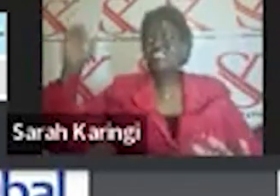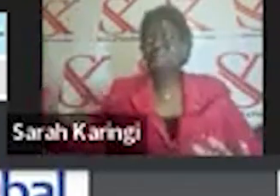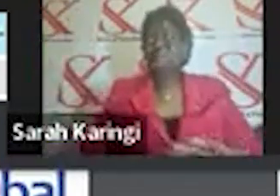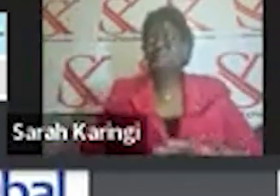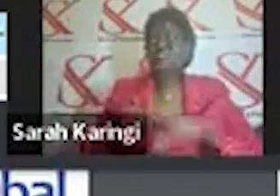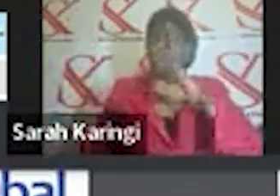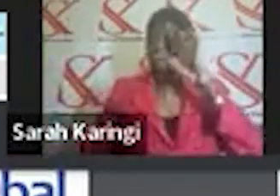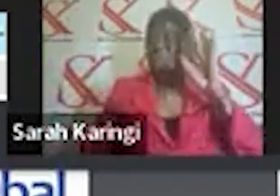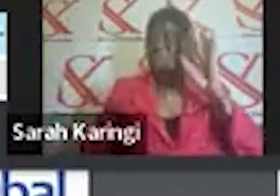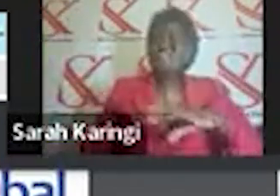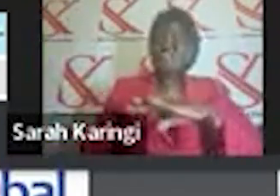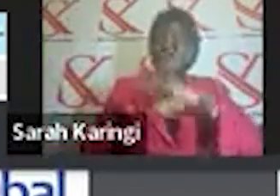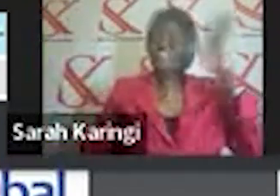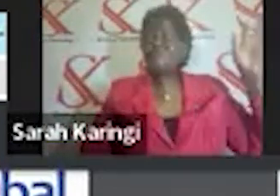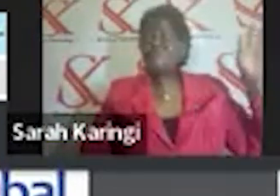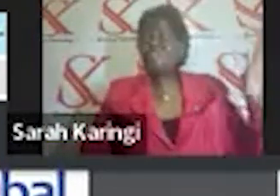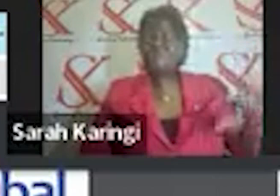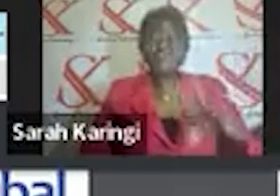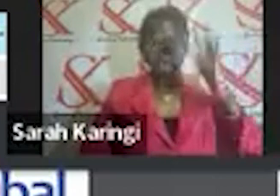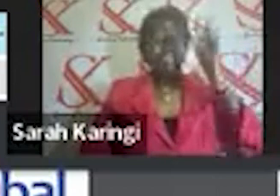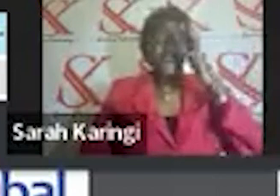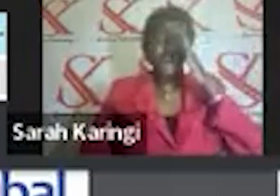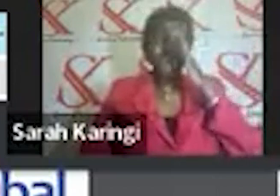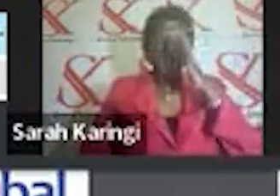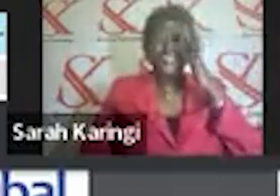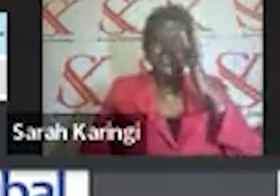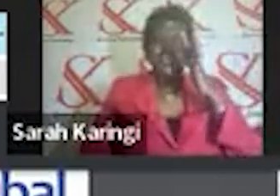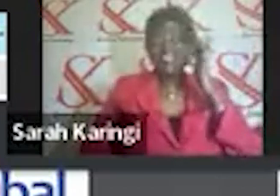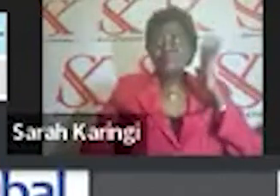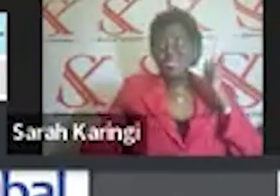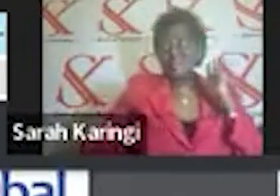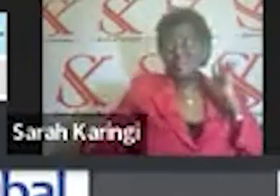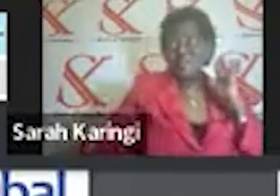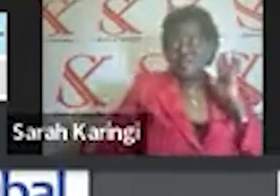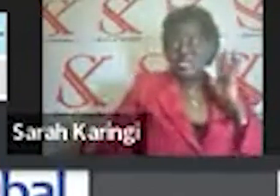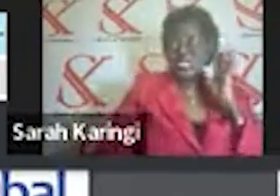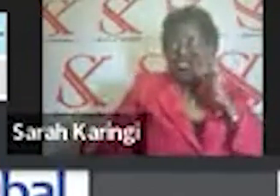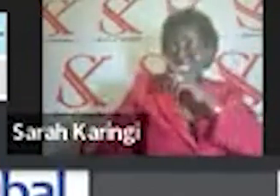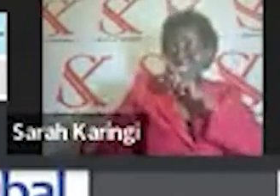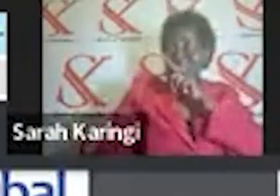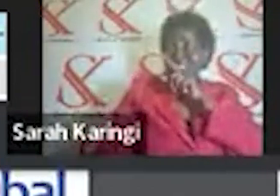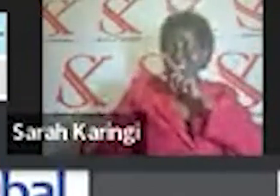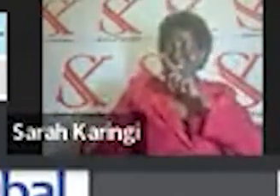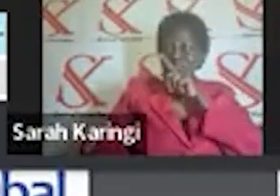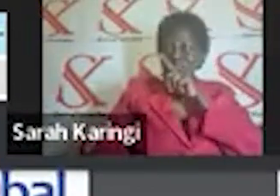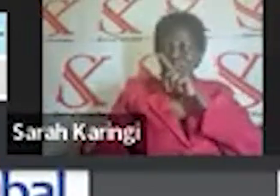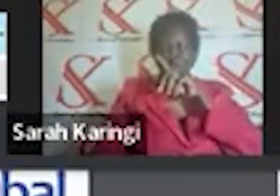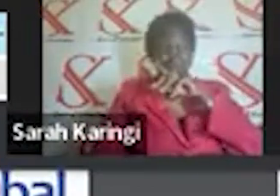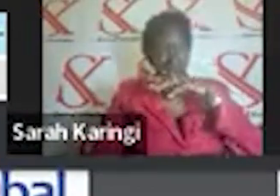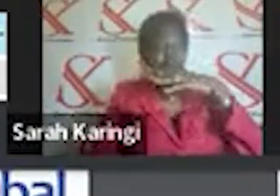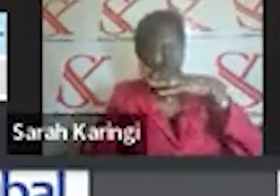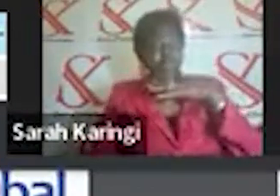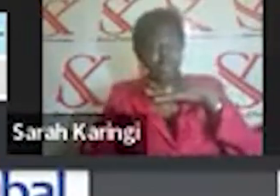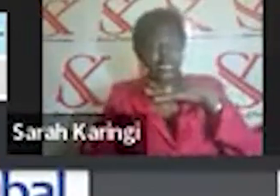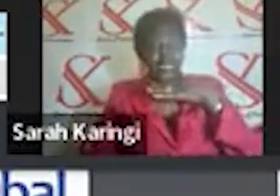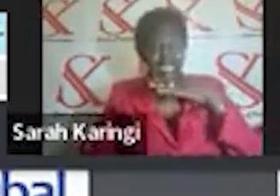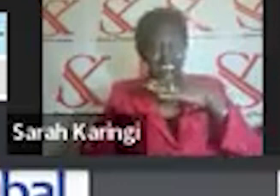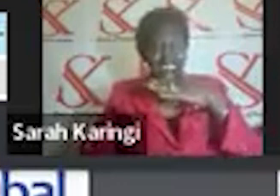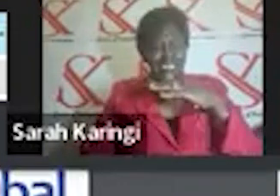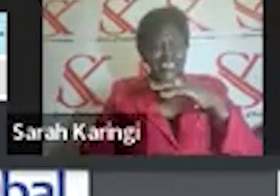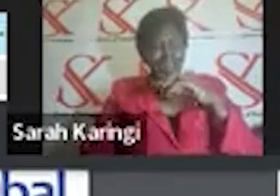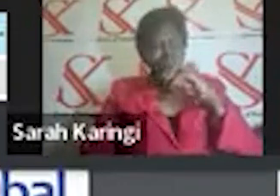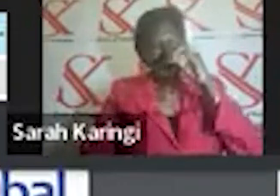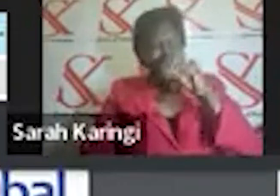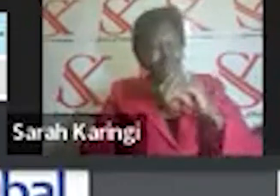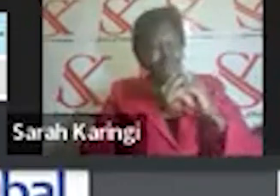shouting at another time, calling him ass. Why was it be? You know, and I looked at him, I'm like, gosh, it is the same man that I know. So you can imagine